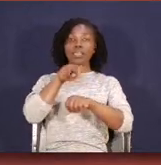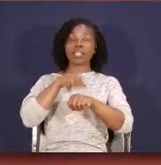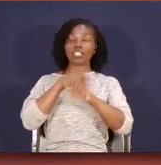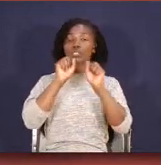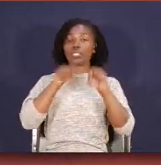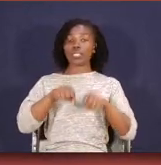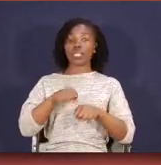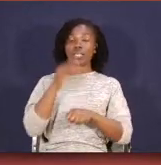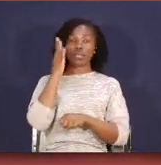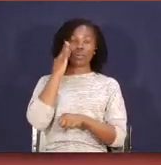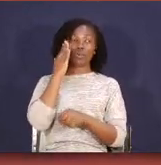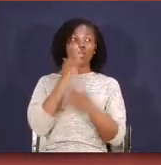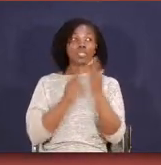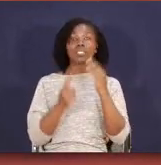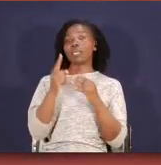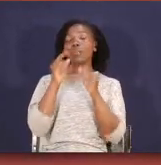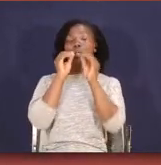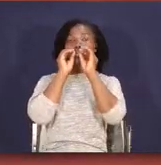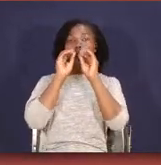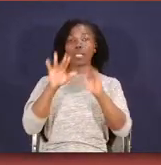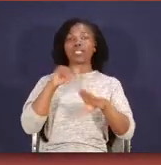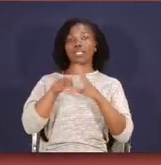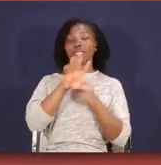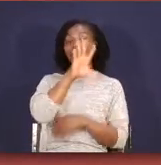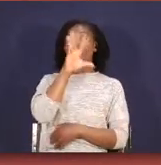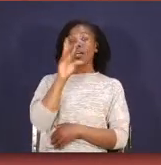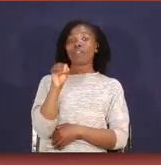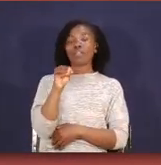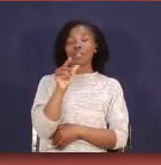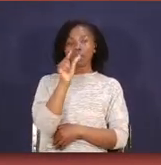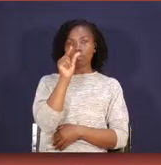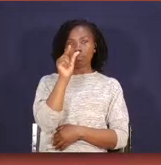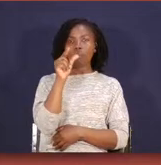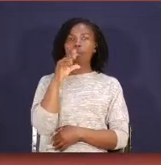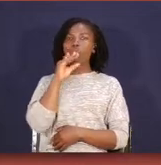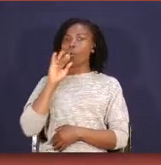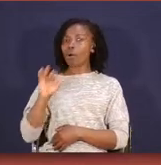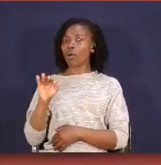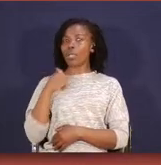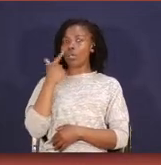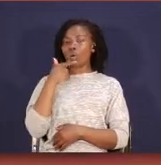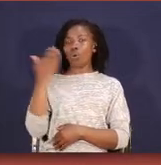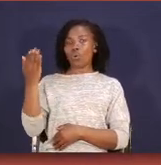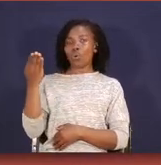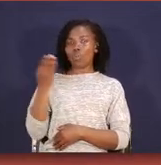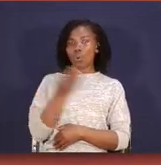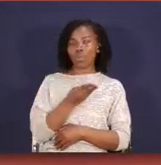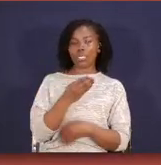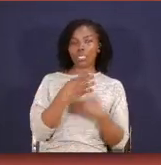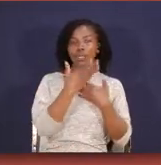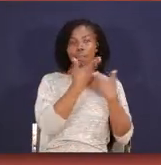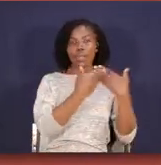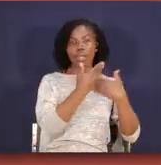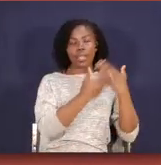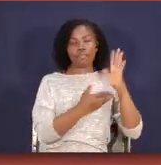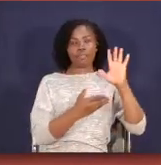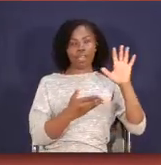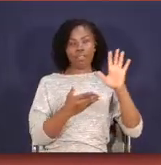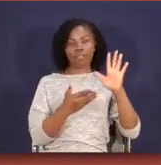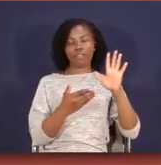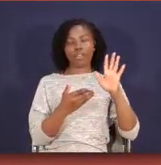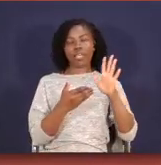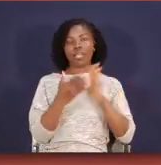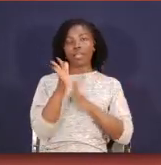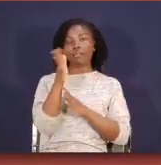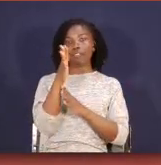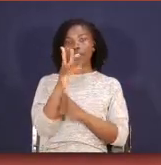blessed here in Africa, and God has put something in their hands, like that small boy who gave his fish and bread, and so many people who didn't know the